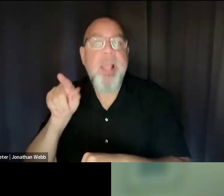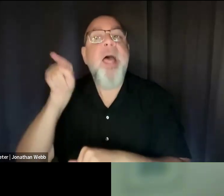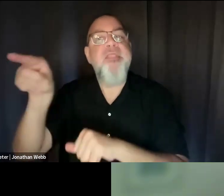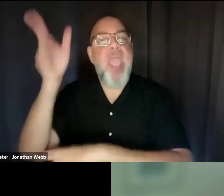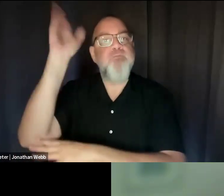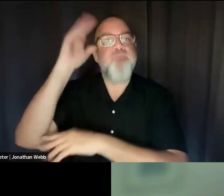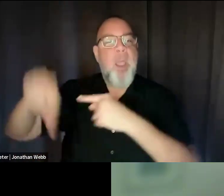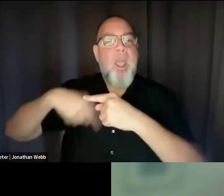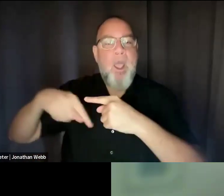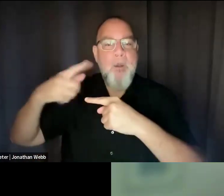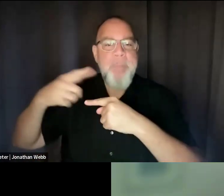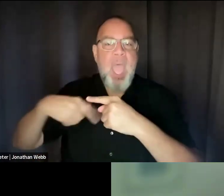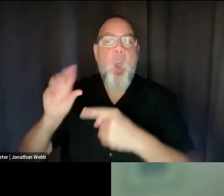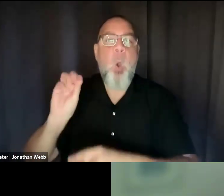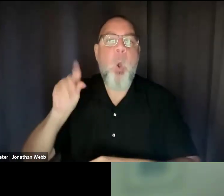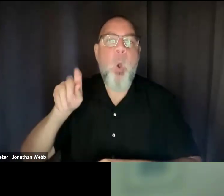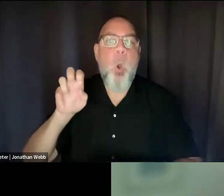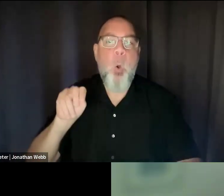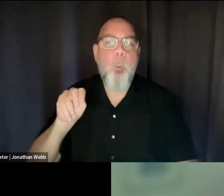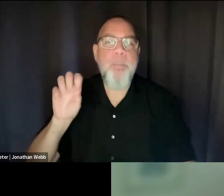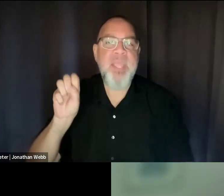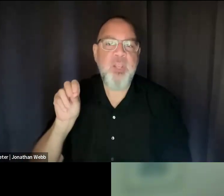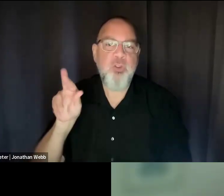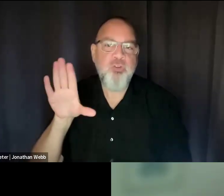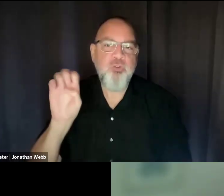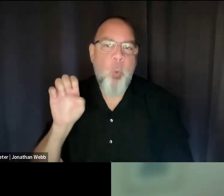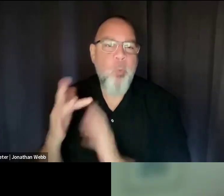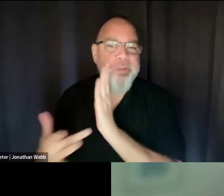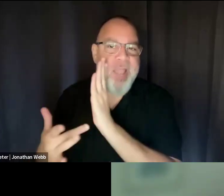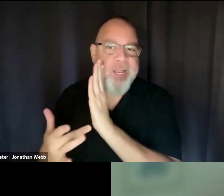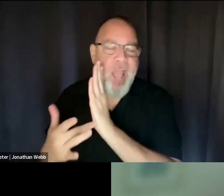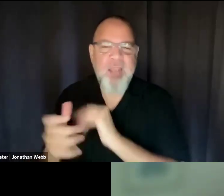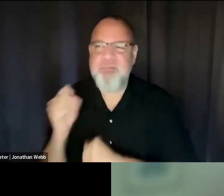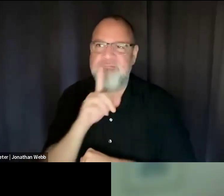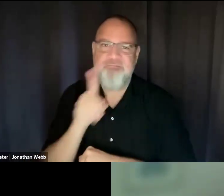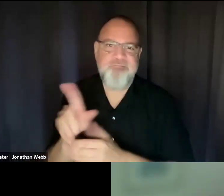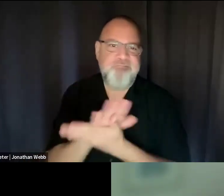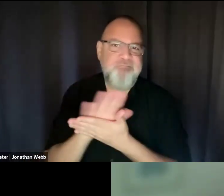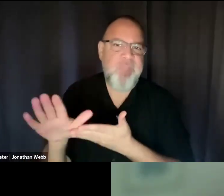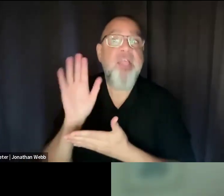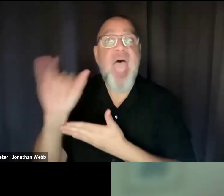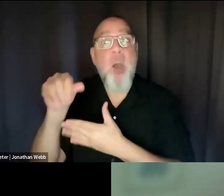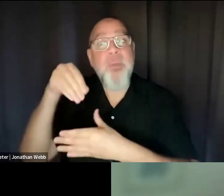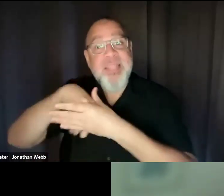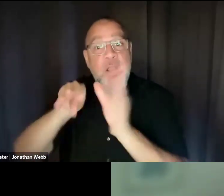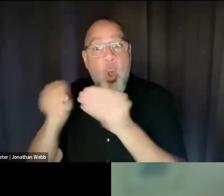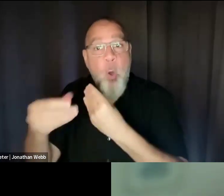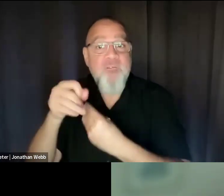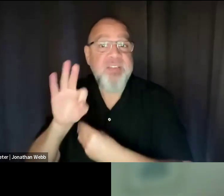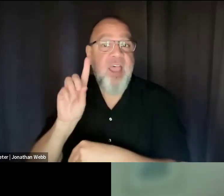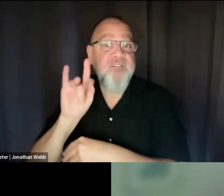to communities and to people. And that was just like super lovely. And just so happens within the Office of Digital Services, we